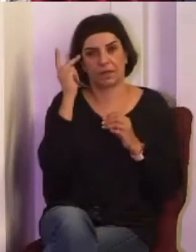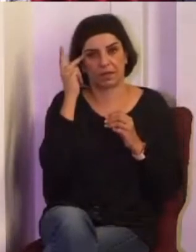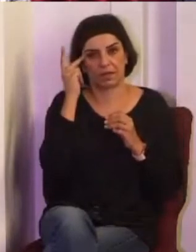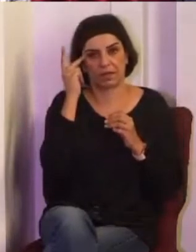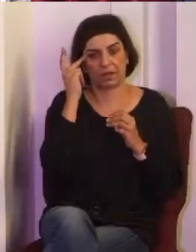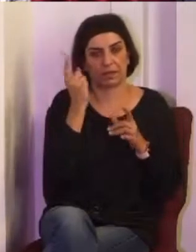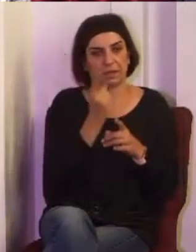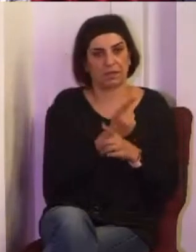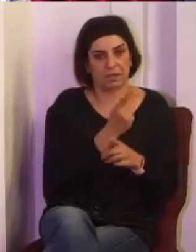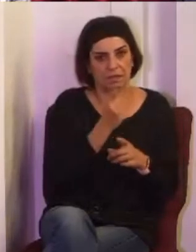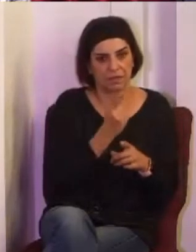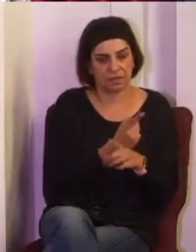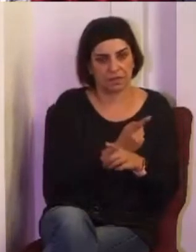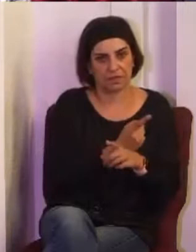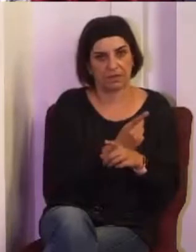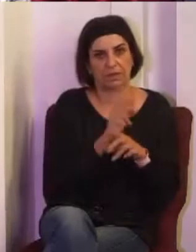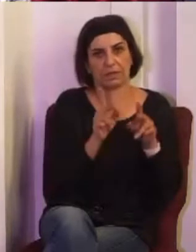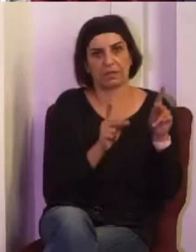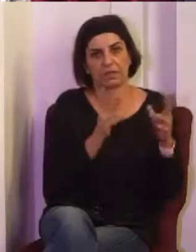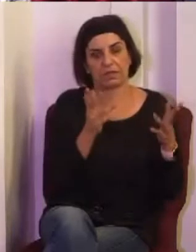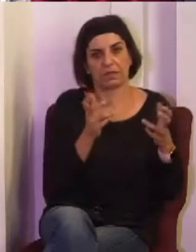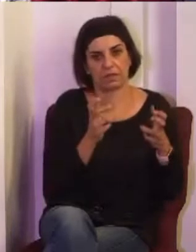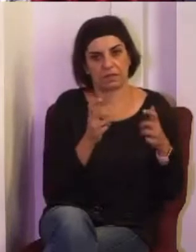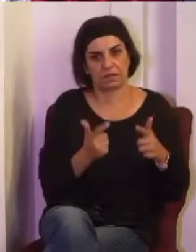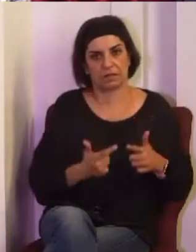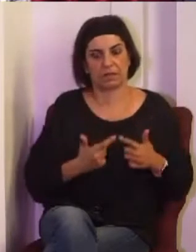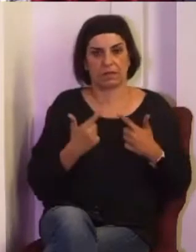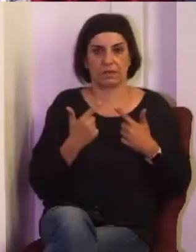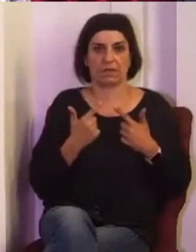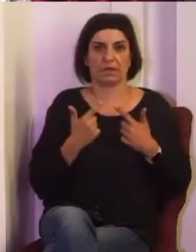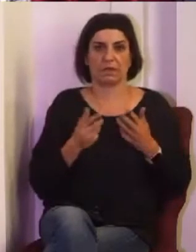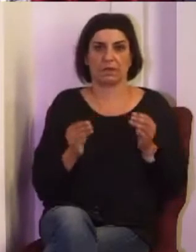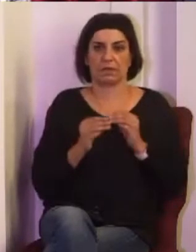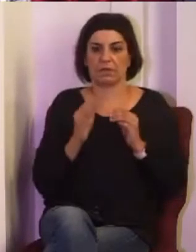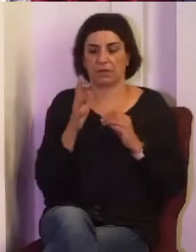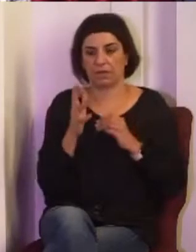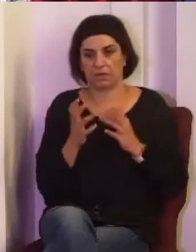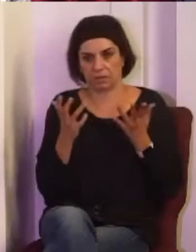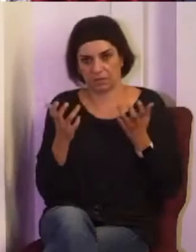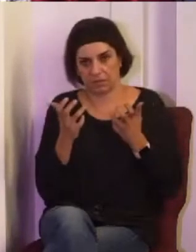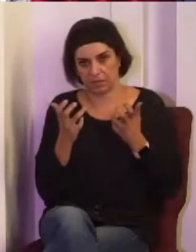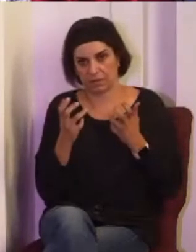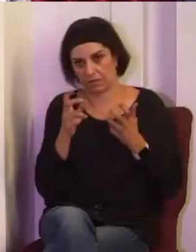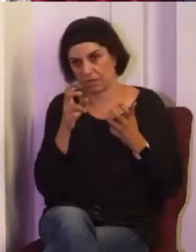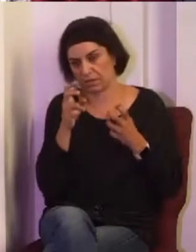them to live, the more they wanted to just be hard-nosed,